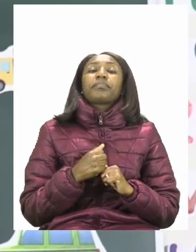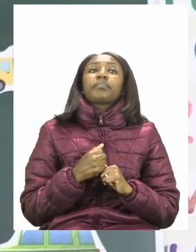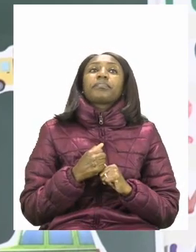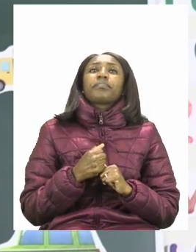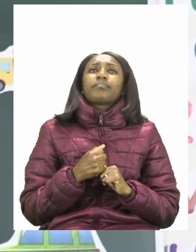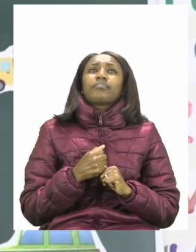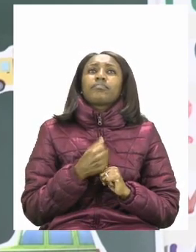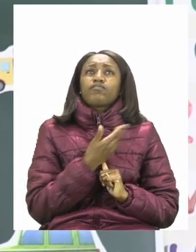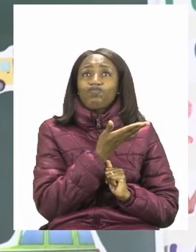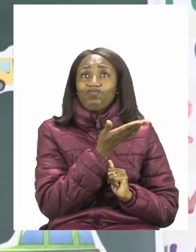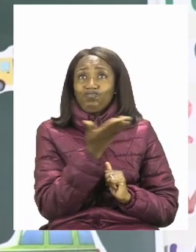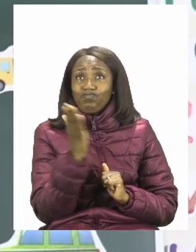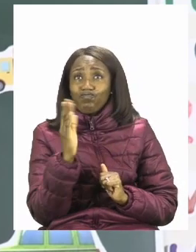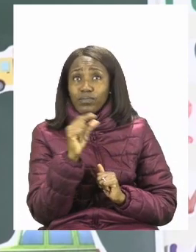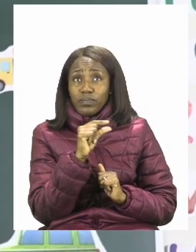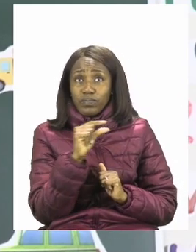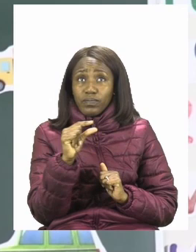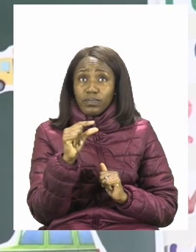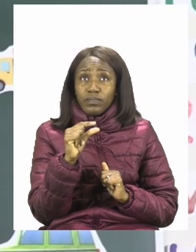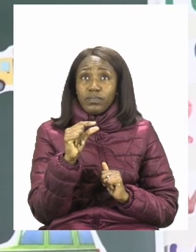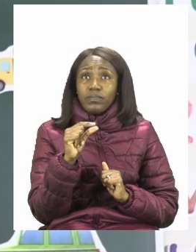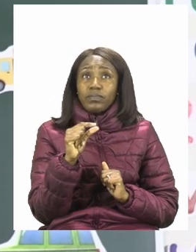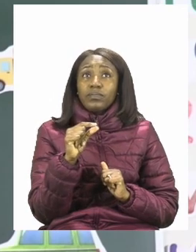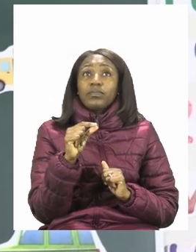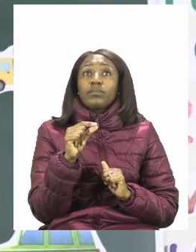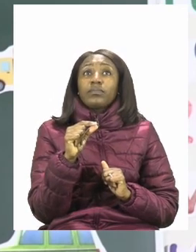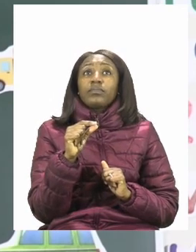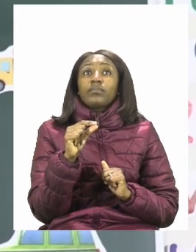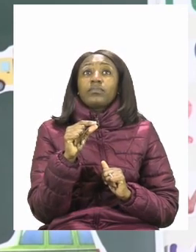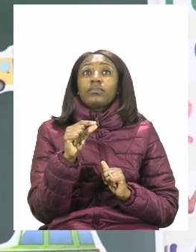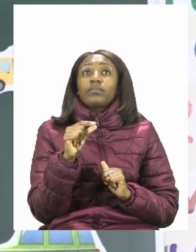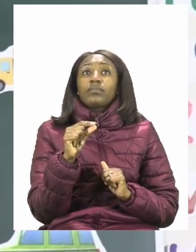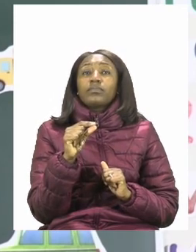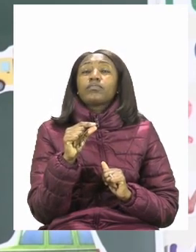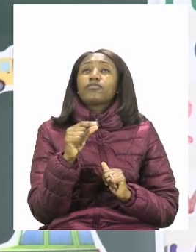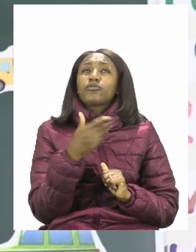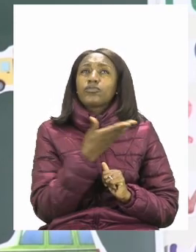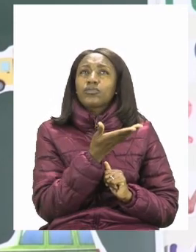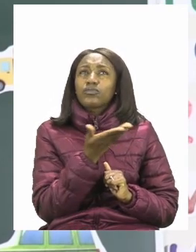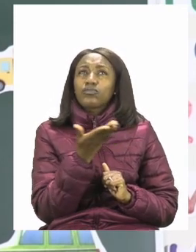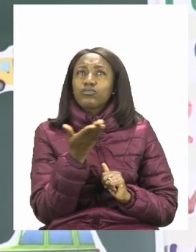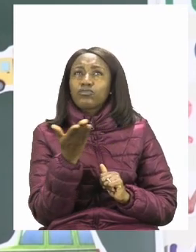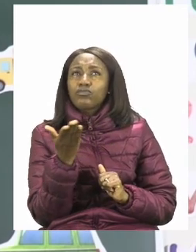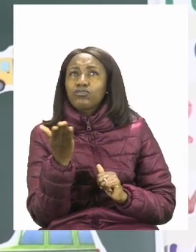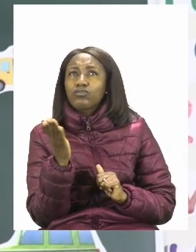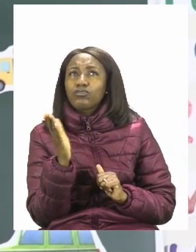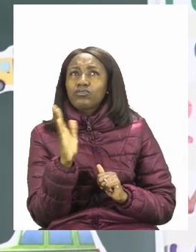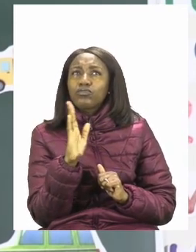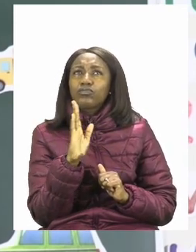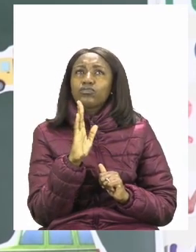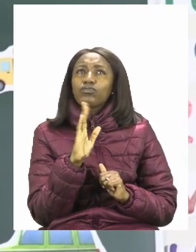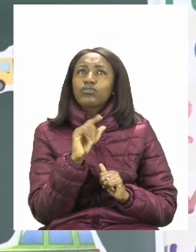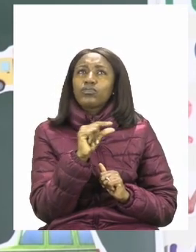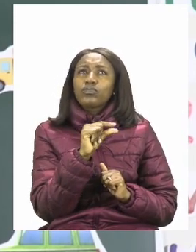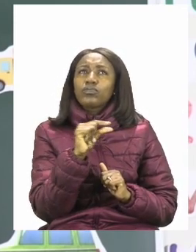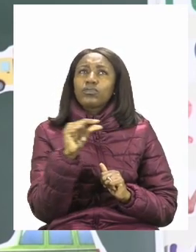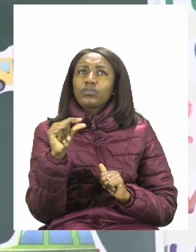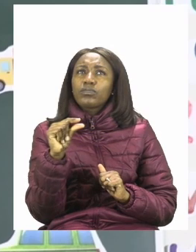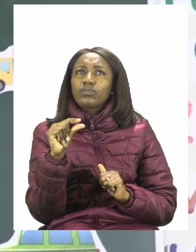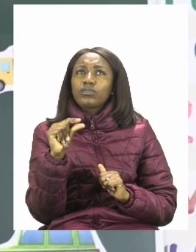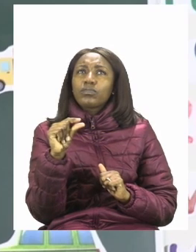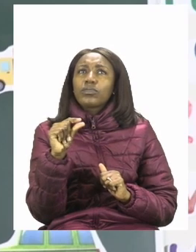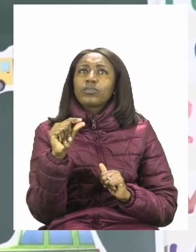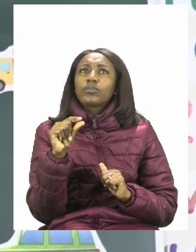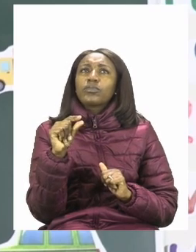the words same, so all the little blocks with the words